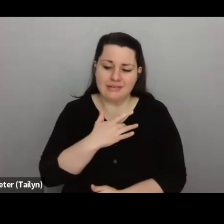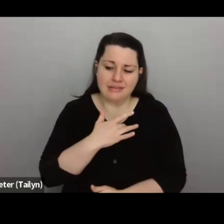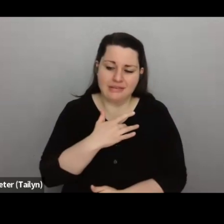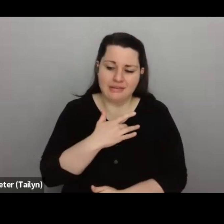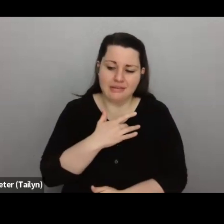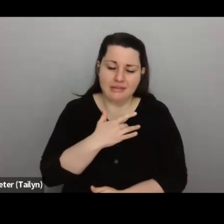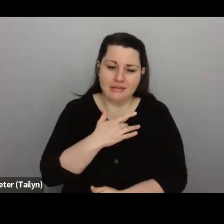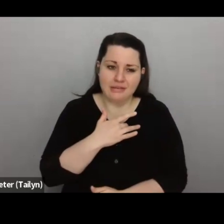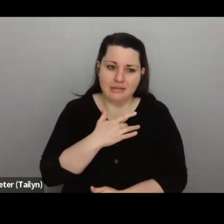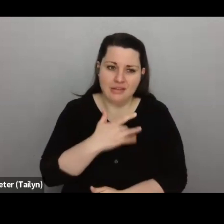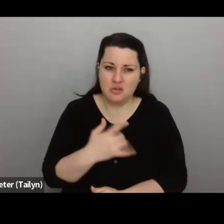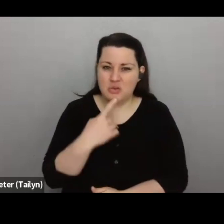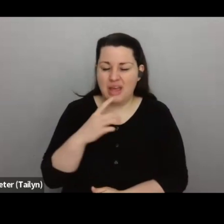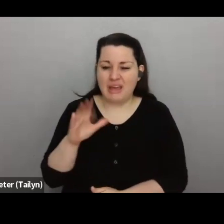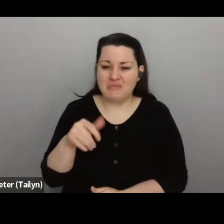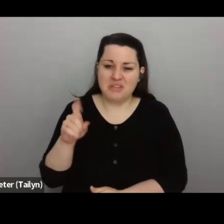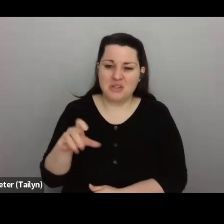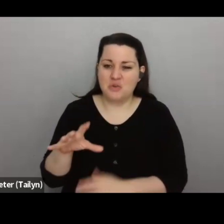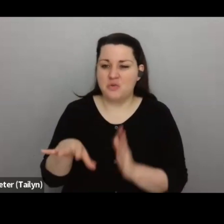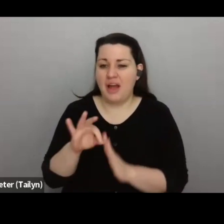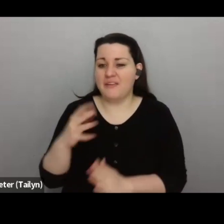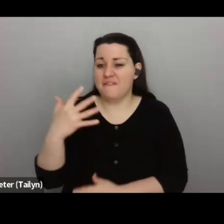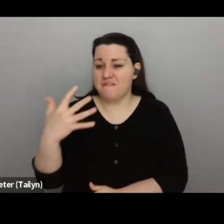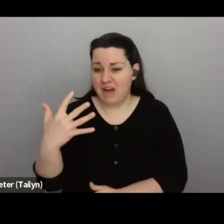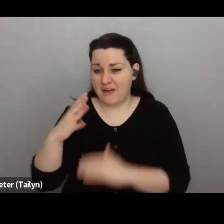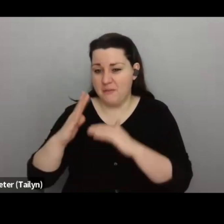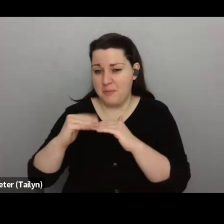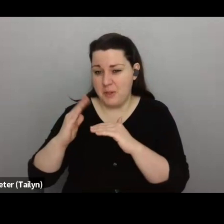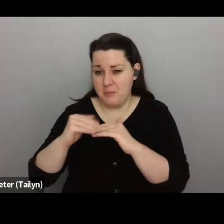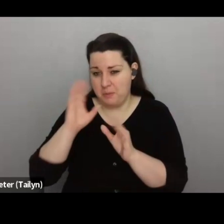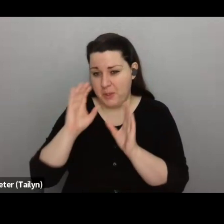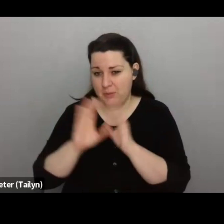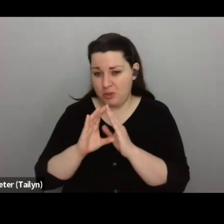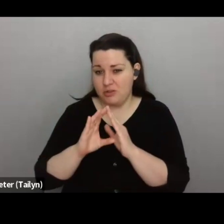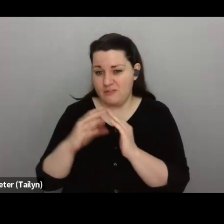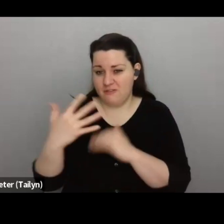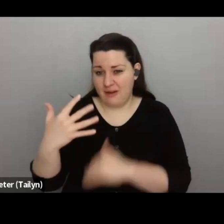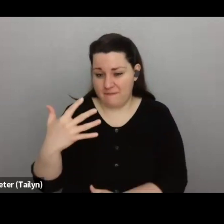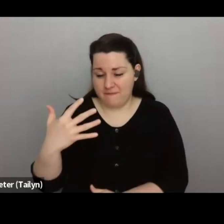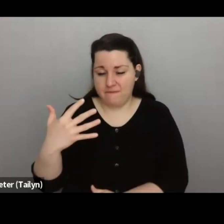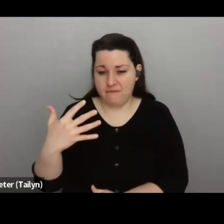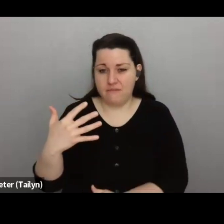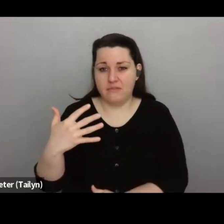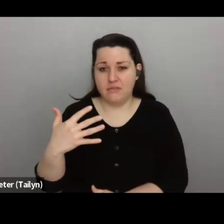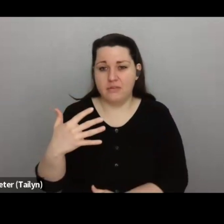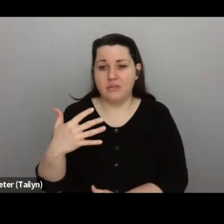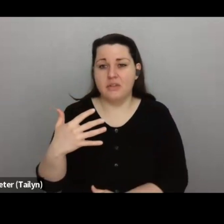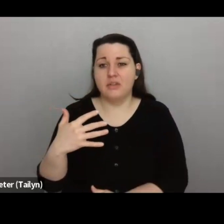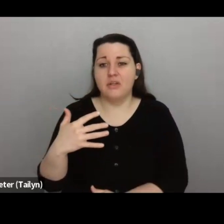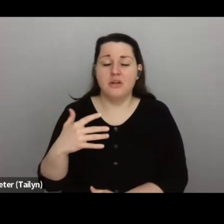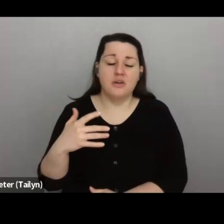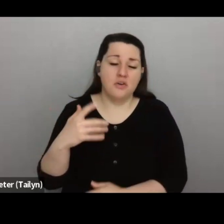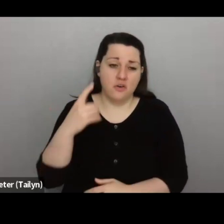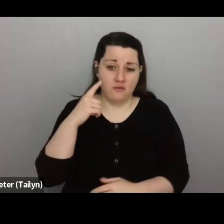to find at least 5 images if possible. But, and when it comes to costumes, that would